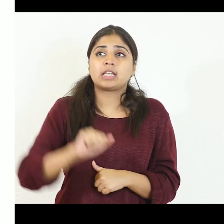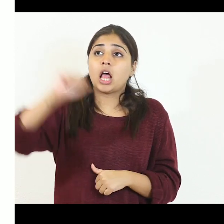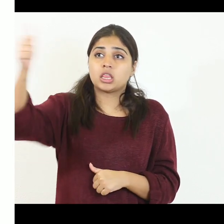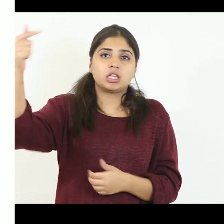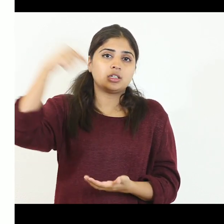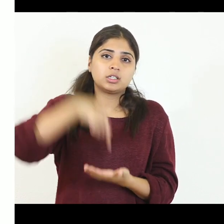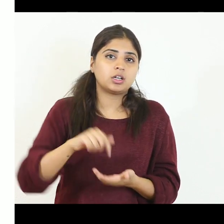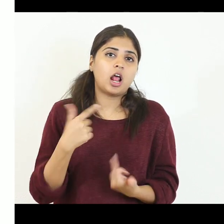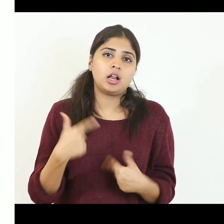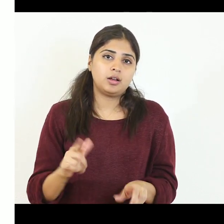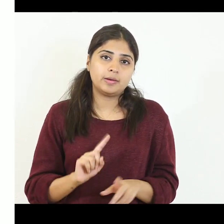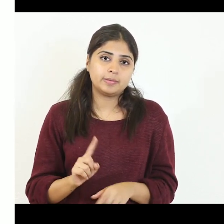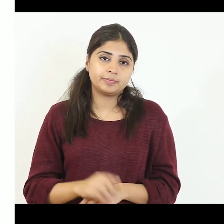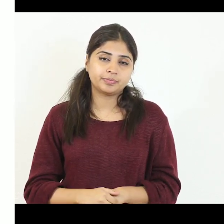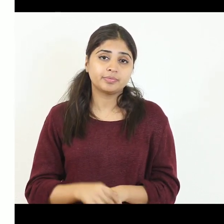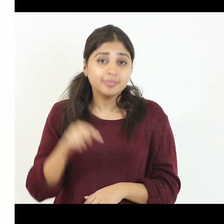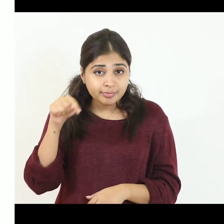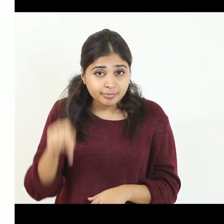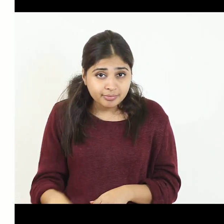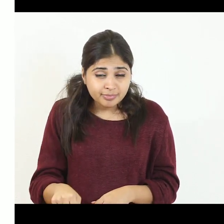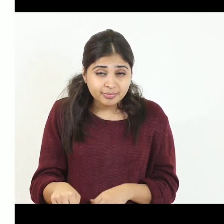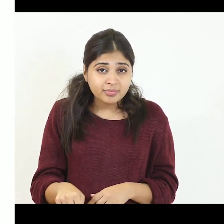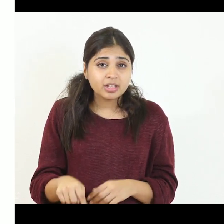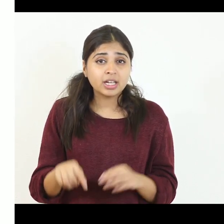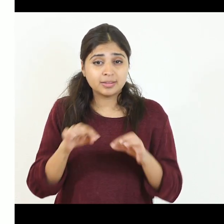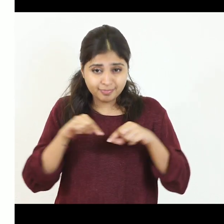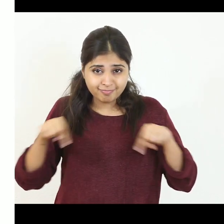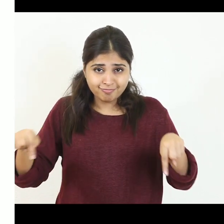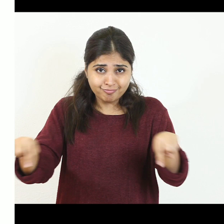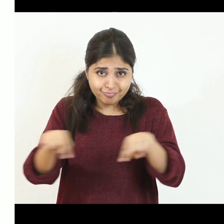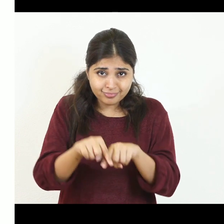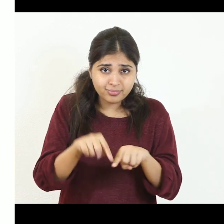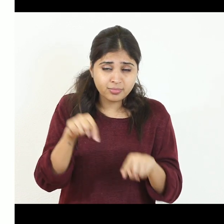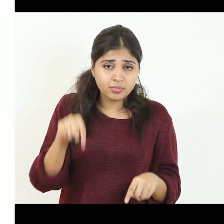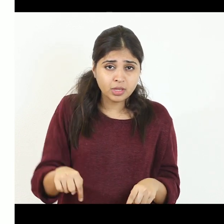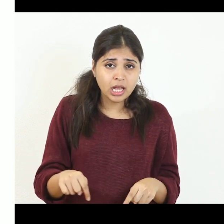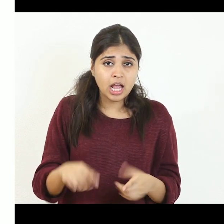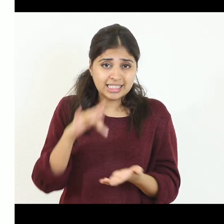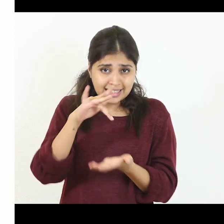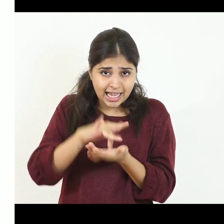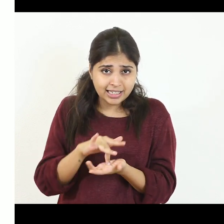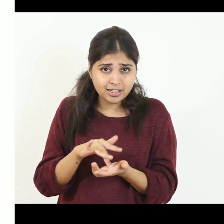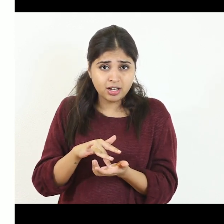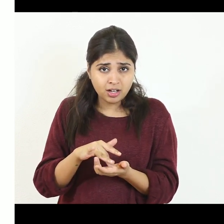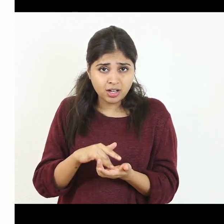attack and compromise. This is known as security hardening.